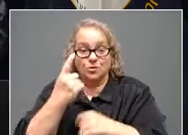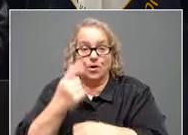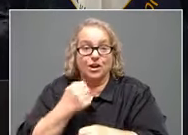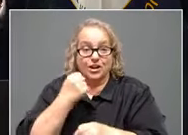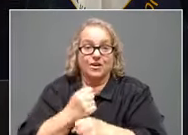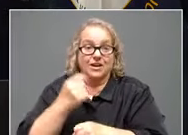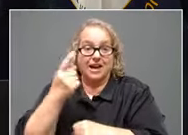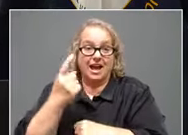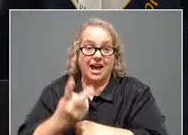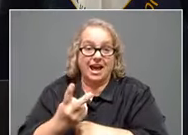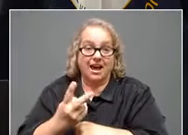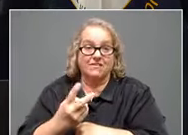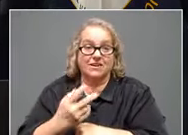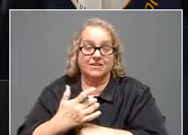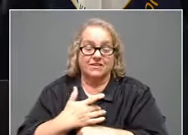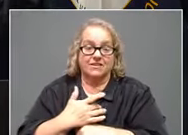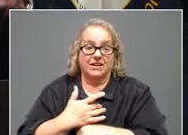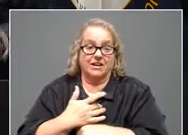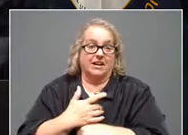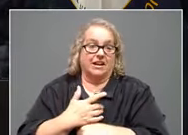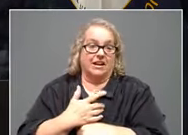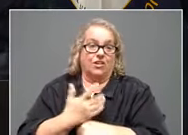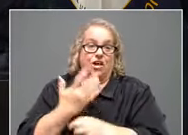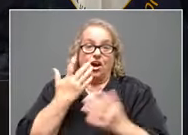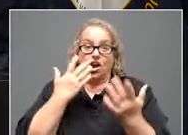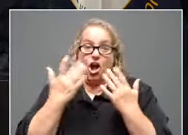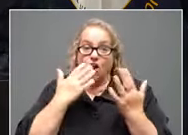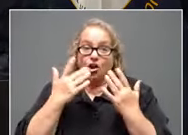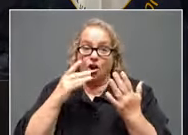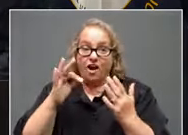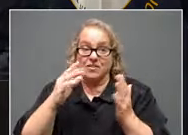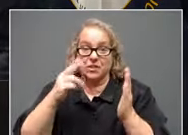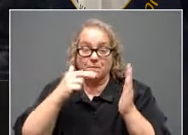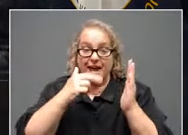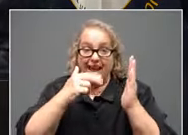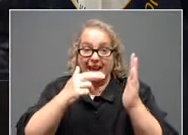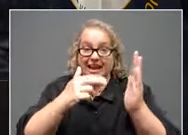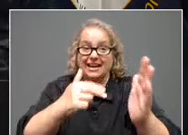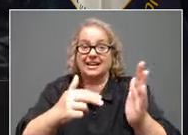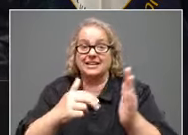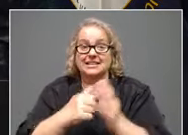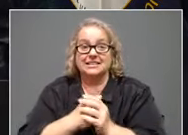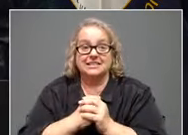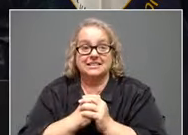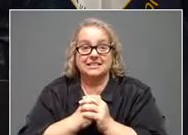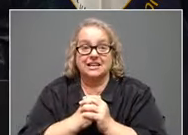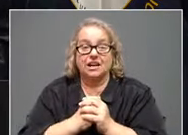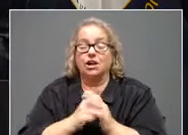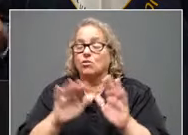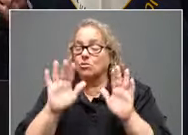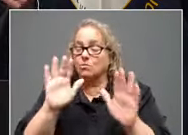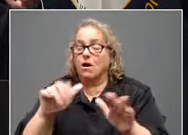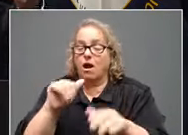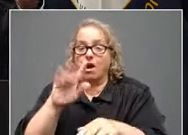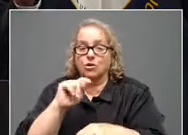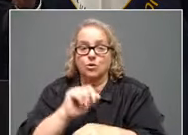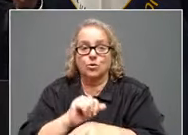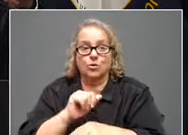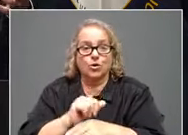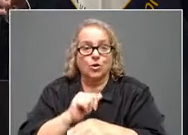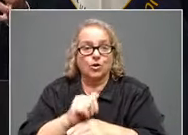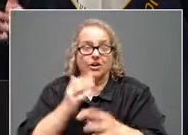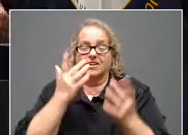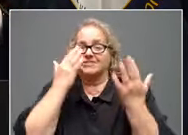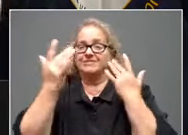half, the color of these paintings, the incredible artwork that's come up has given a